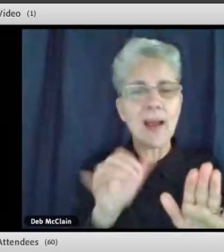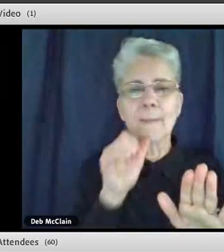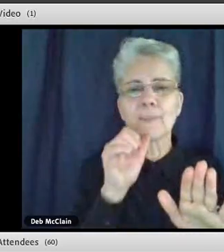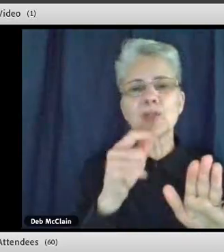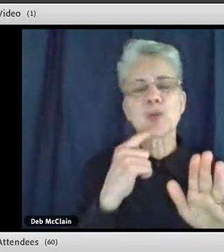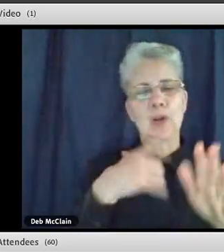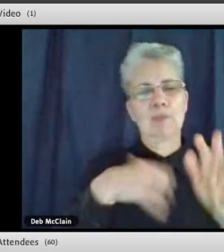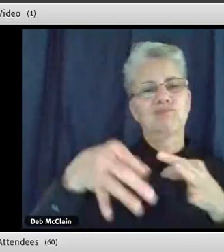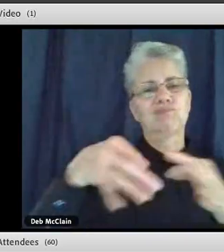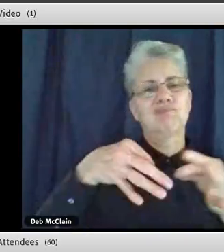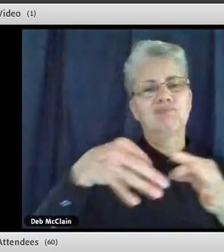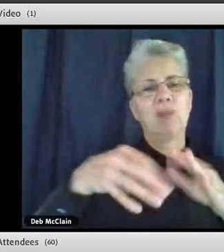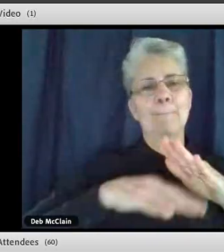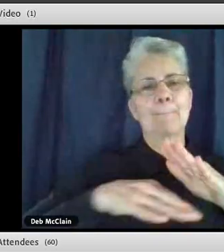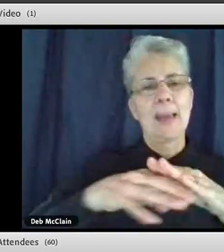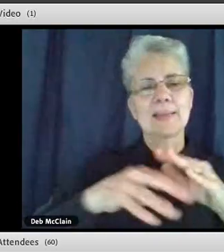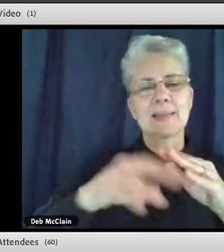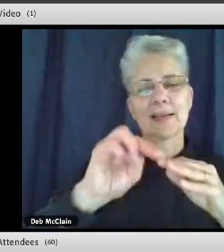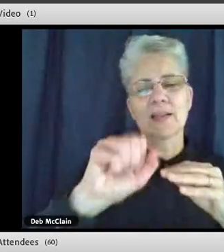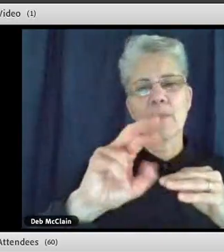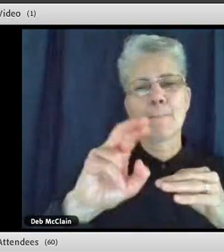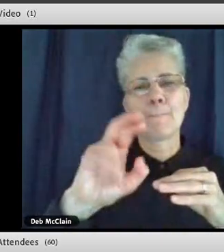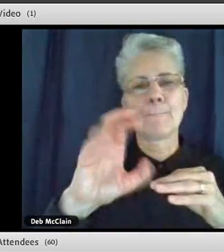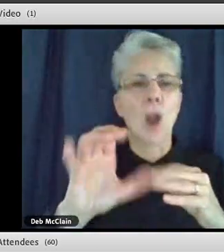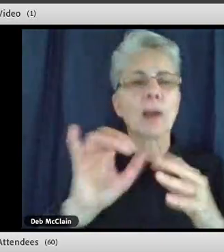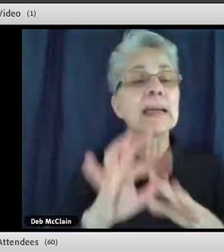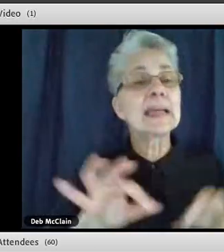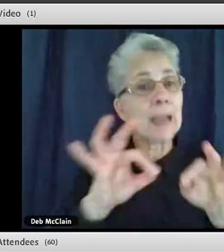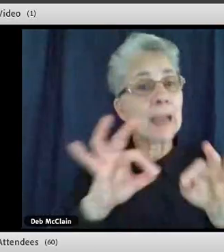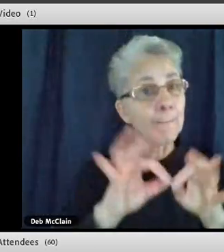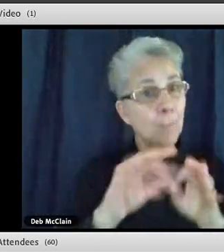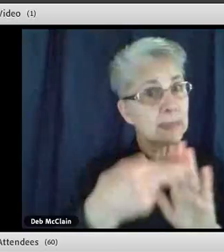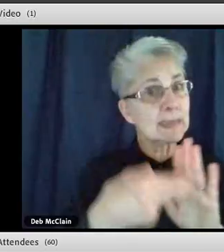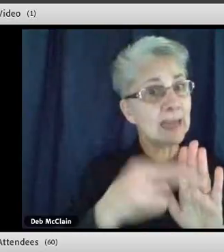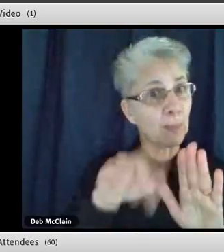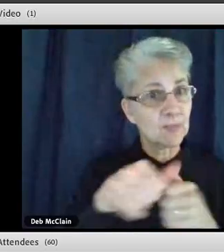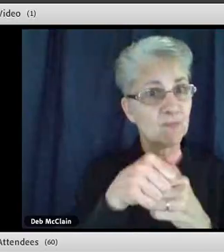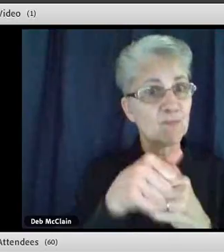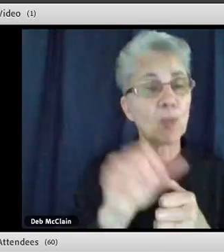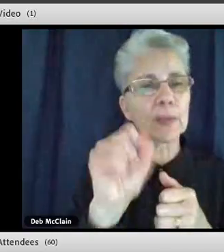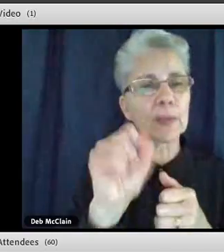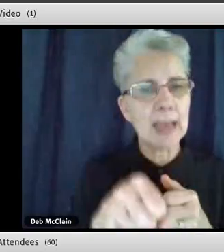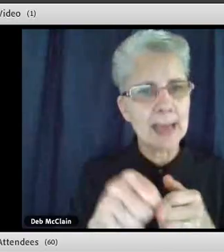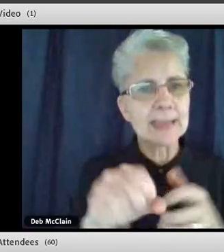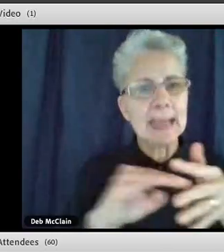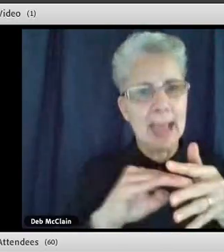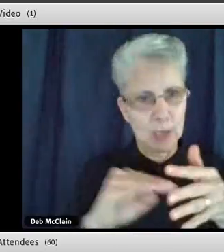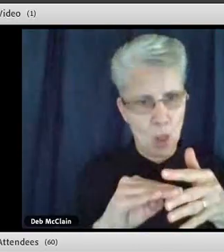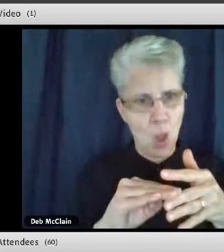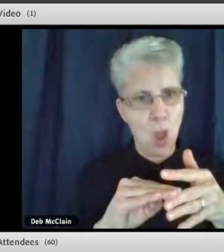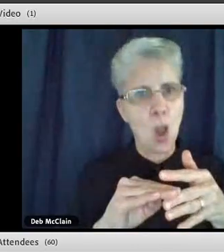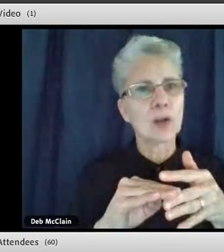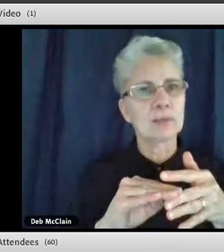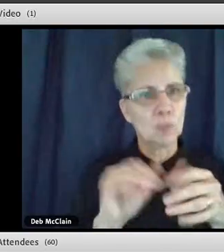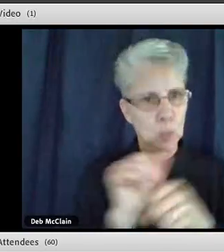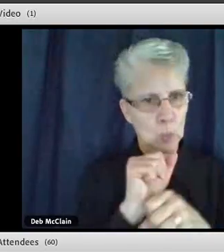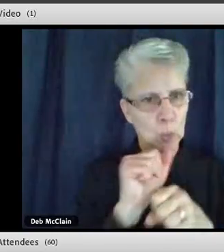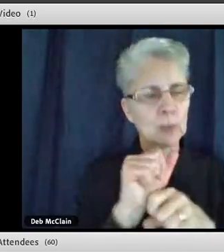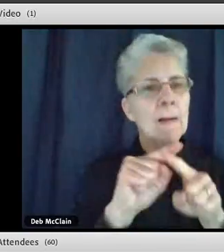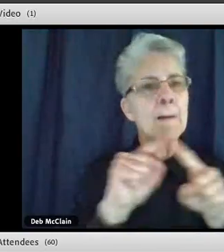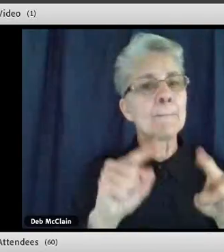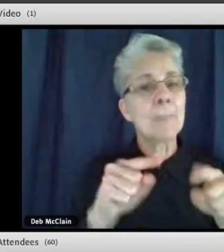the basics of MARC because it is such an important standard in the cataloging world. And then once again, as we